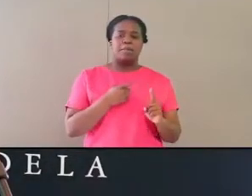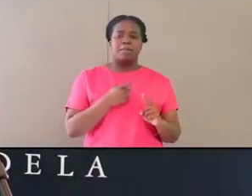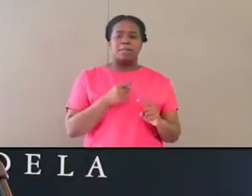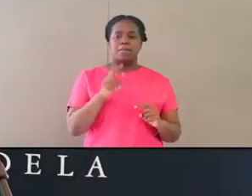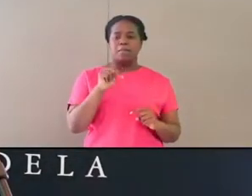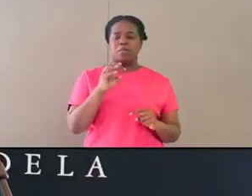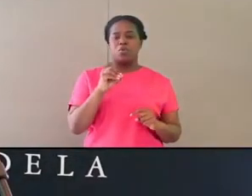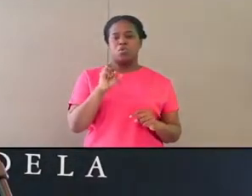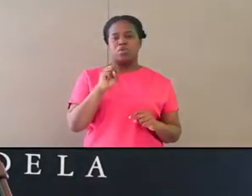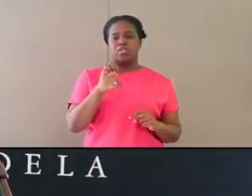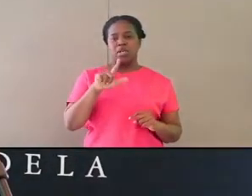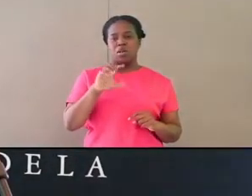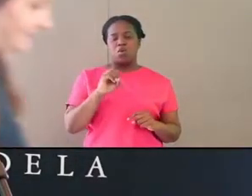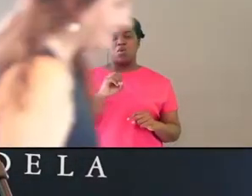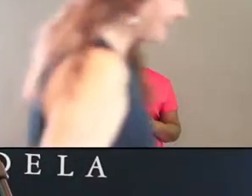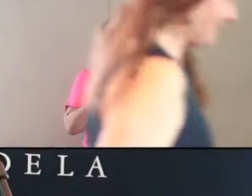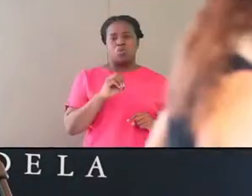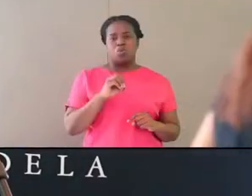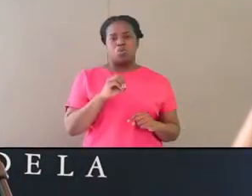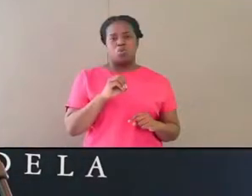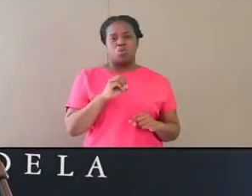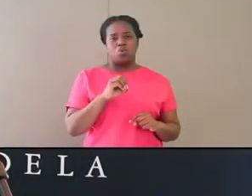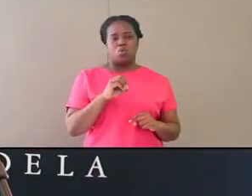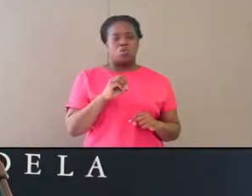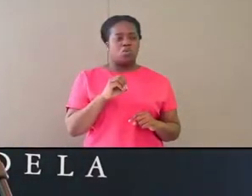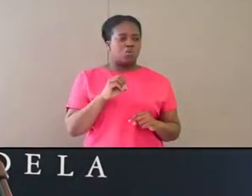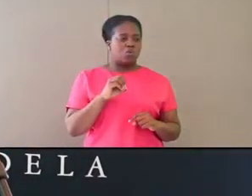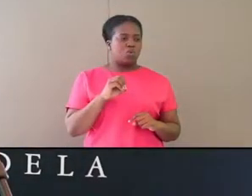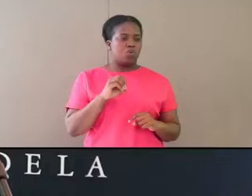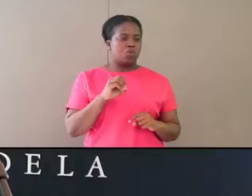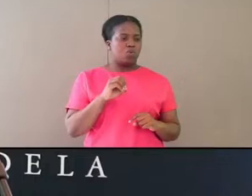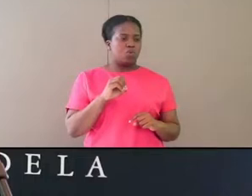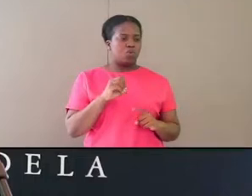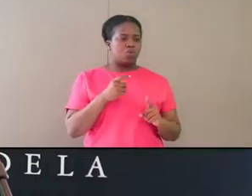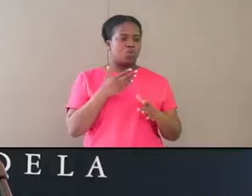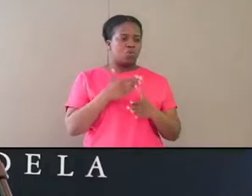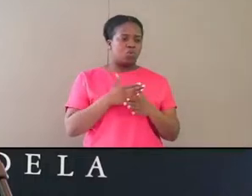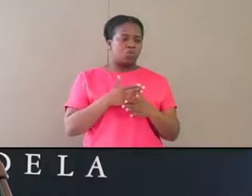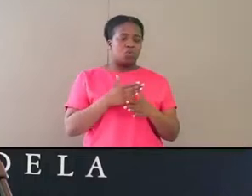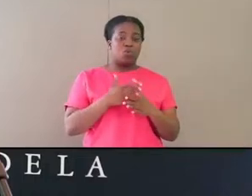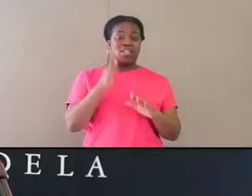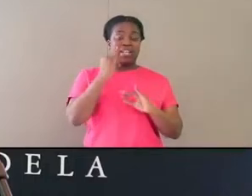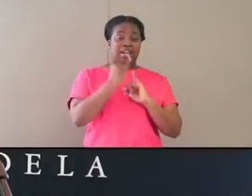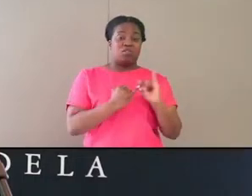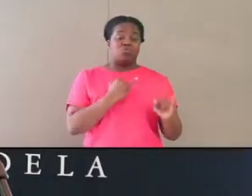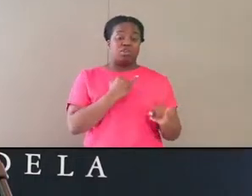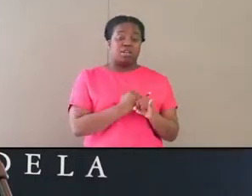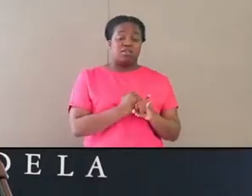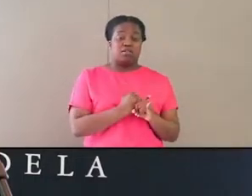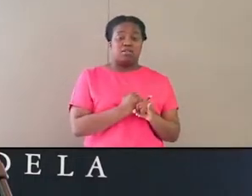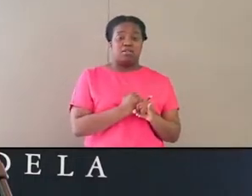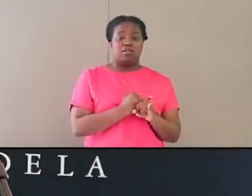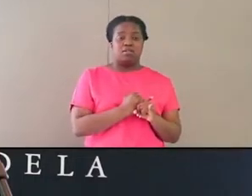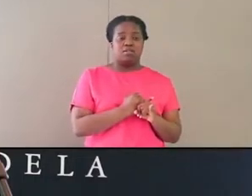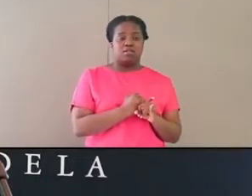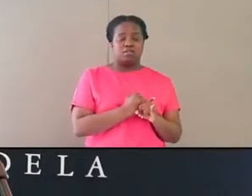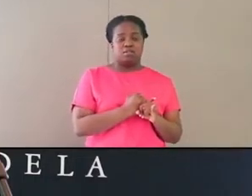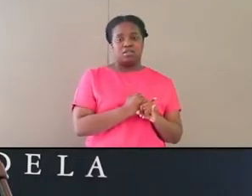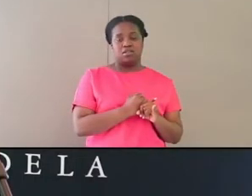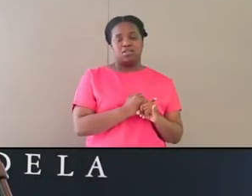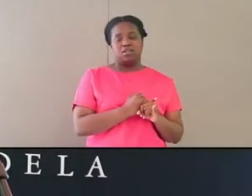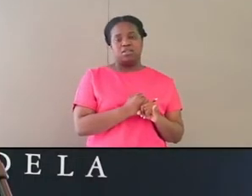Marcelo Ramiro Ramia Kaitiano who is the Secretary General of the International Social Security Association